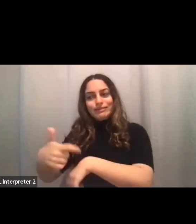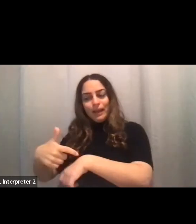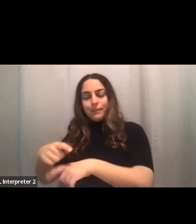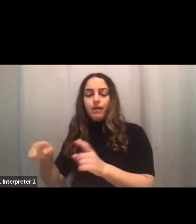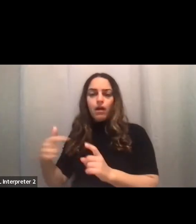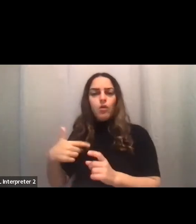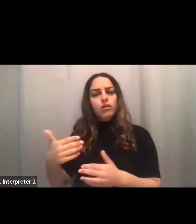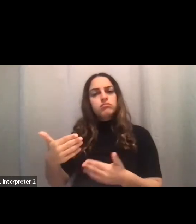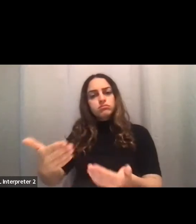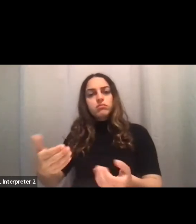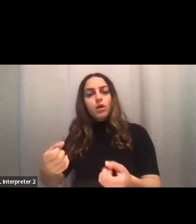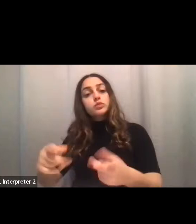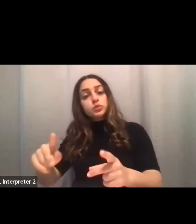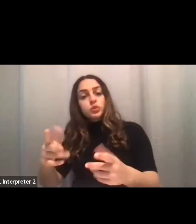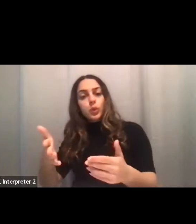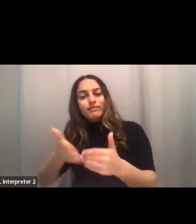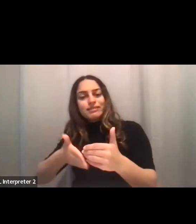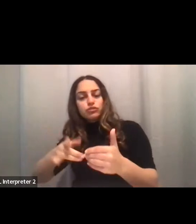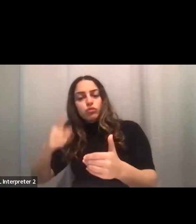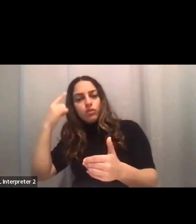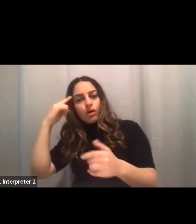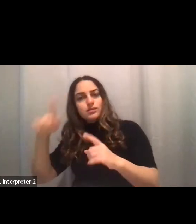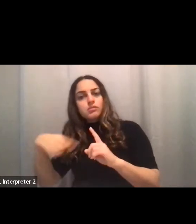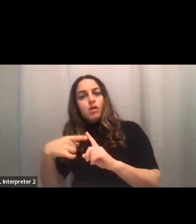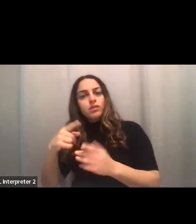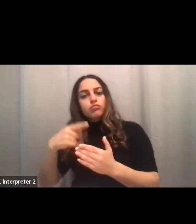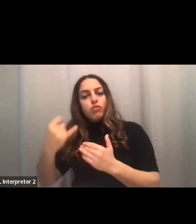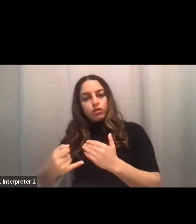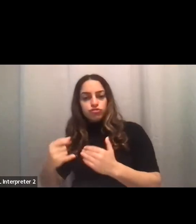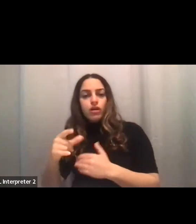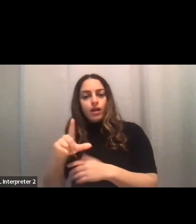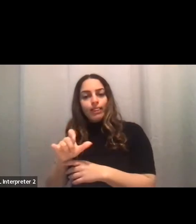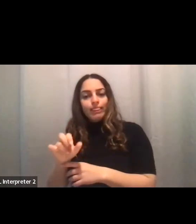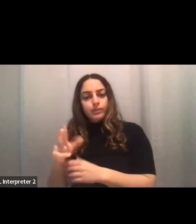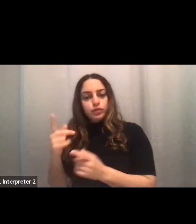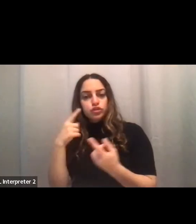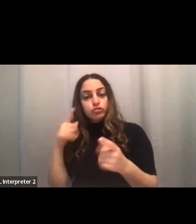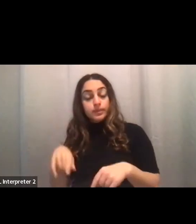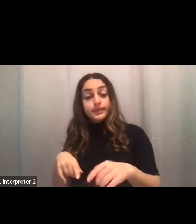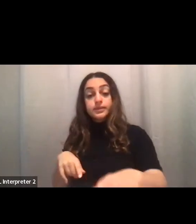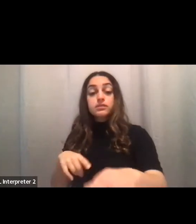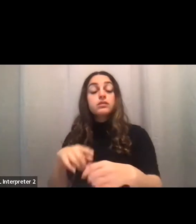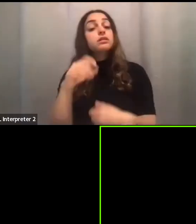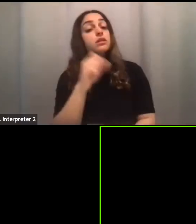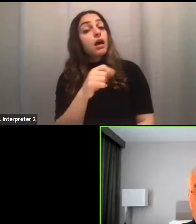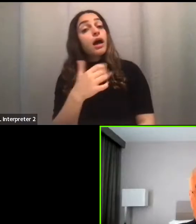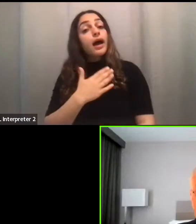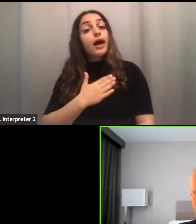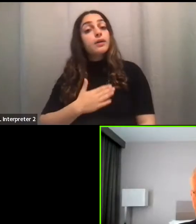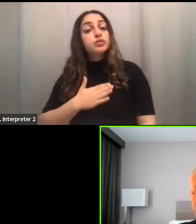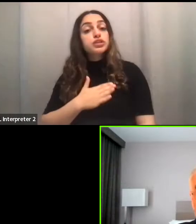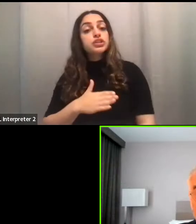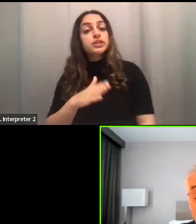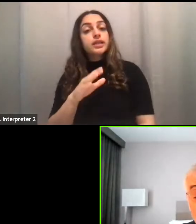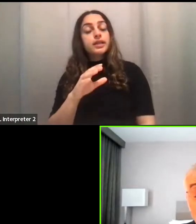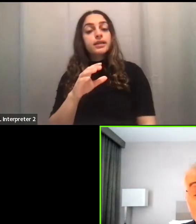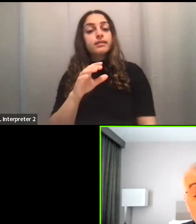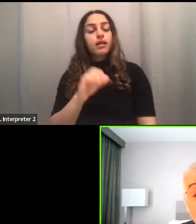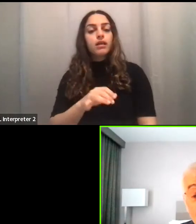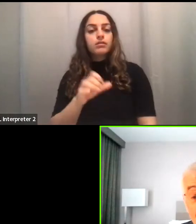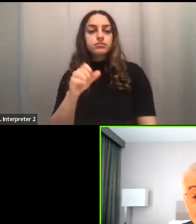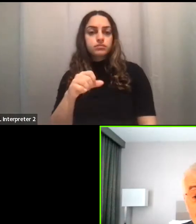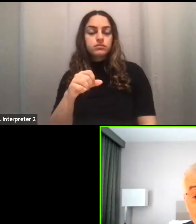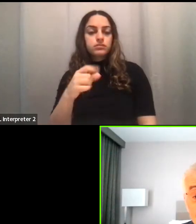opportunity to finish your thought about the project labor agreements okay i appreciate that yes we know